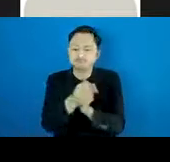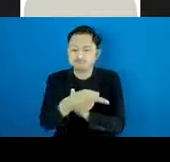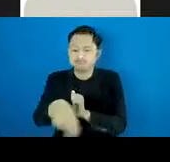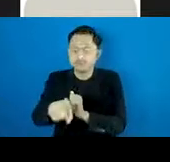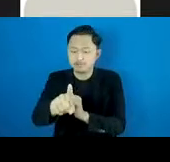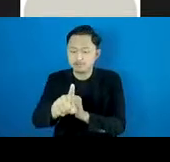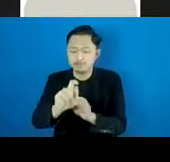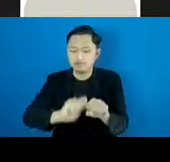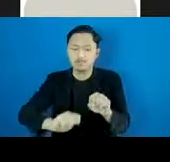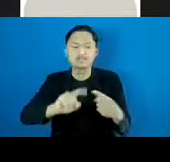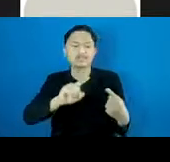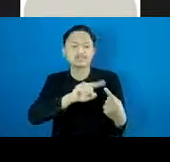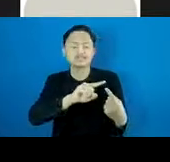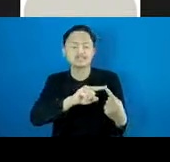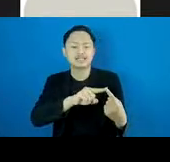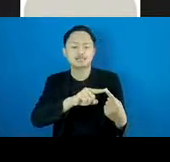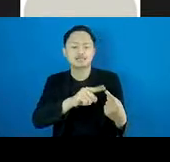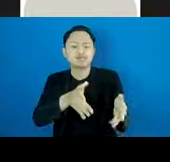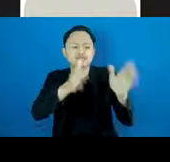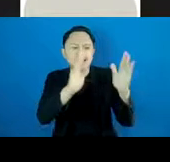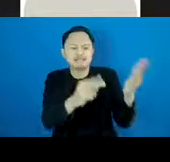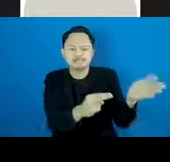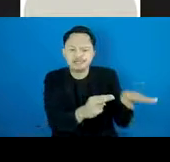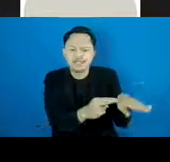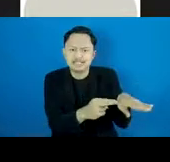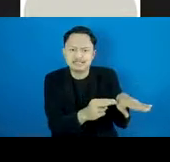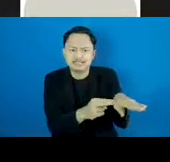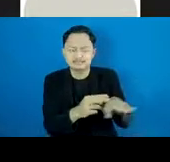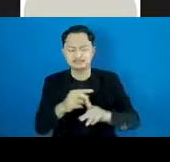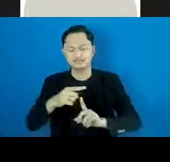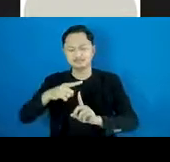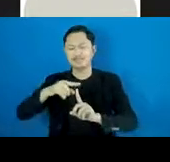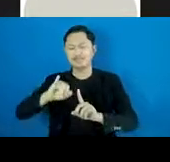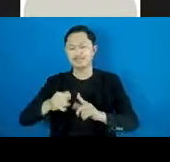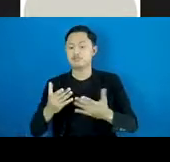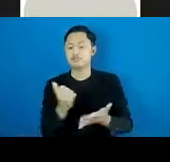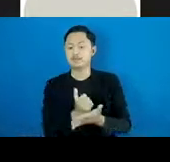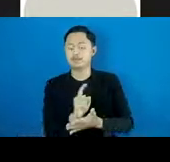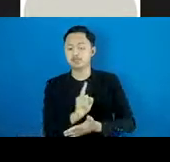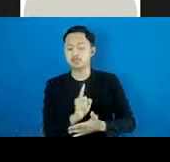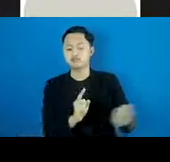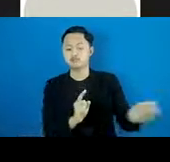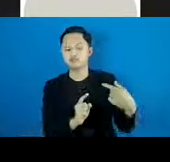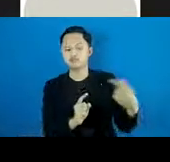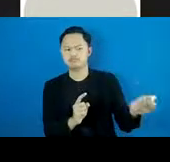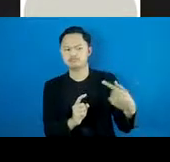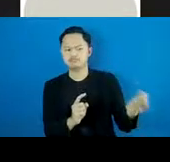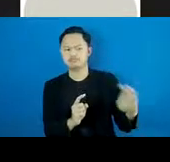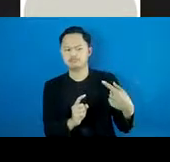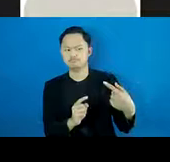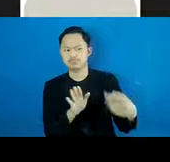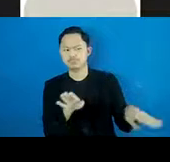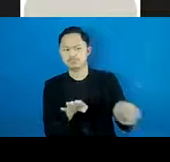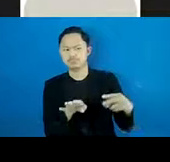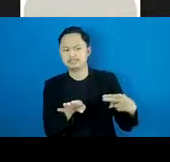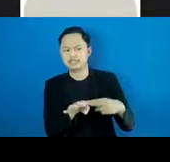first contract will be with the charging company, where TransJakarta will ensure that they will get paid whether the buses are charged or not. So the